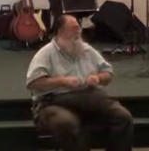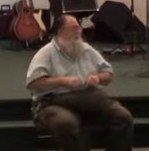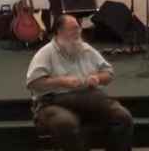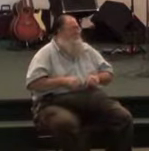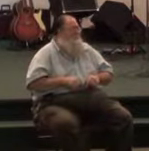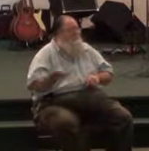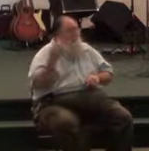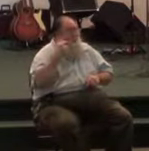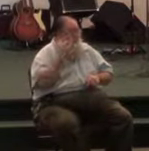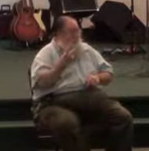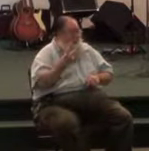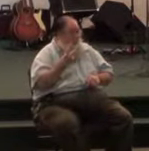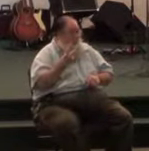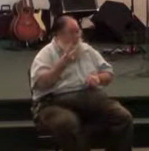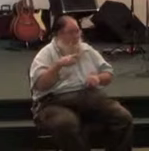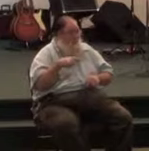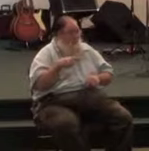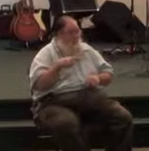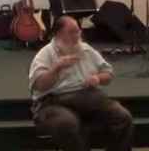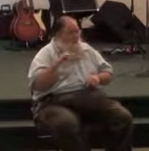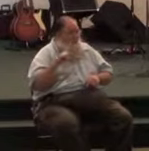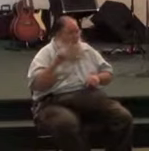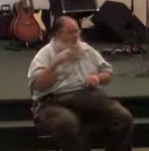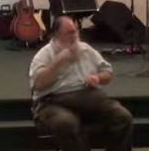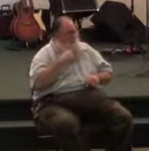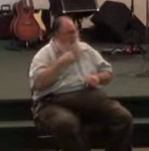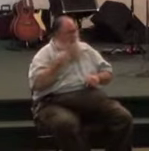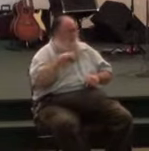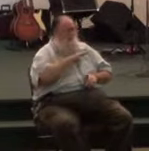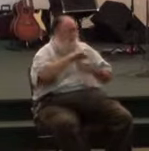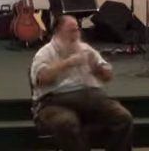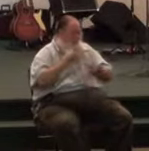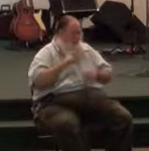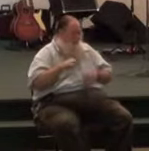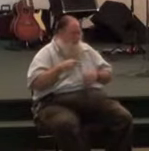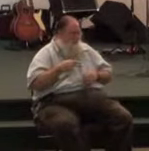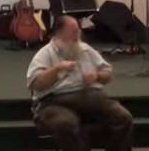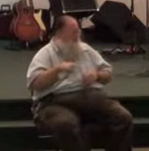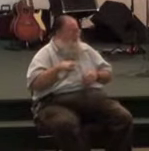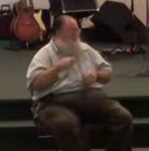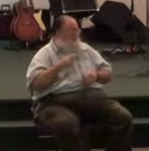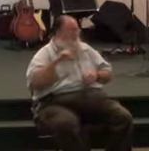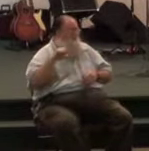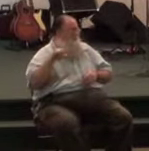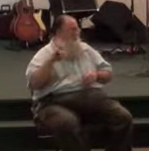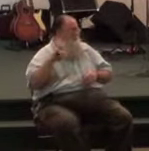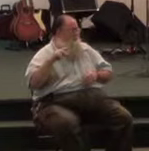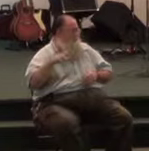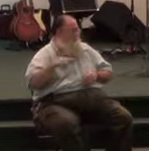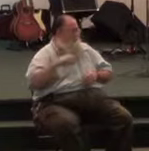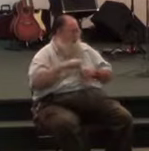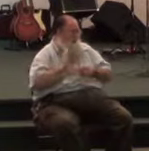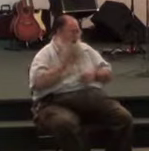Come and see, said Philip. We all need Philips in our backcourt, all of us. We need